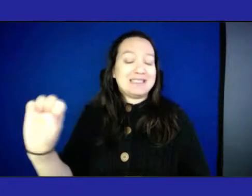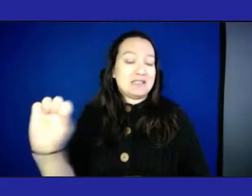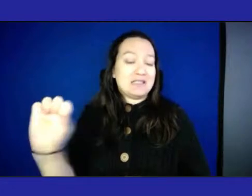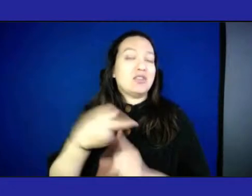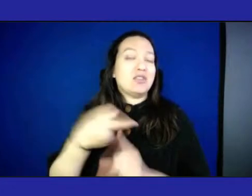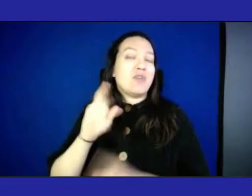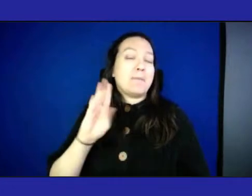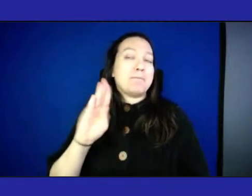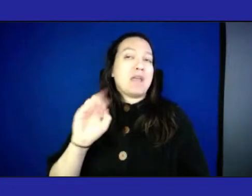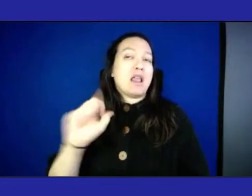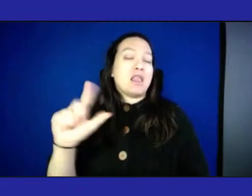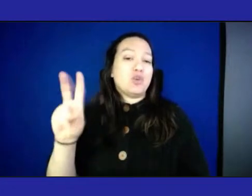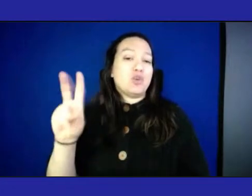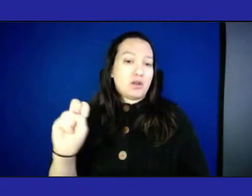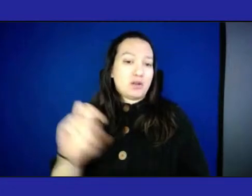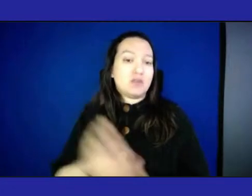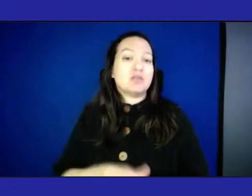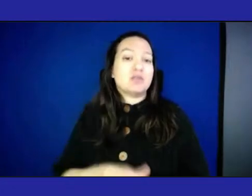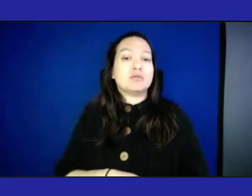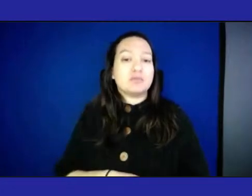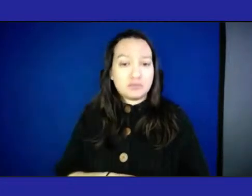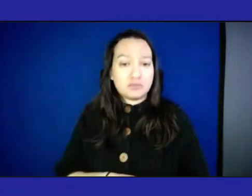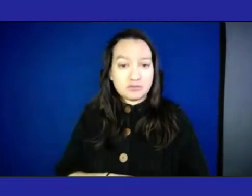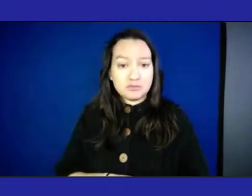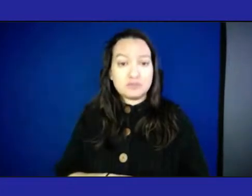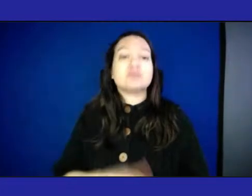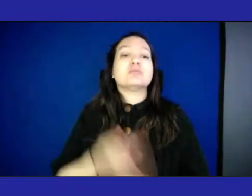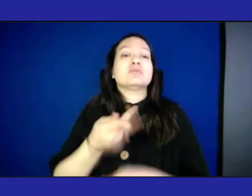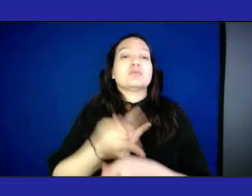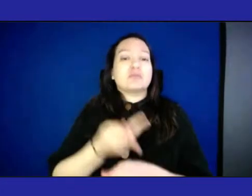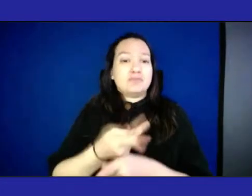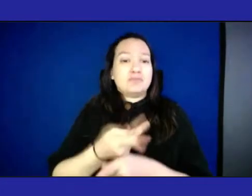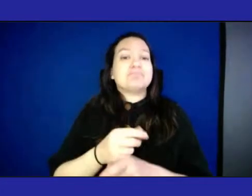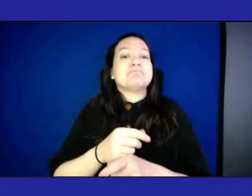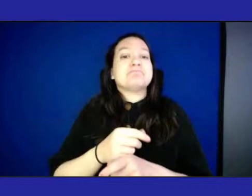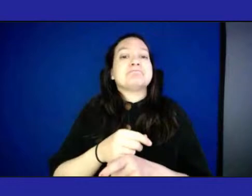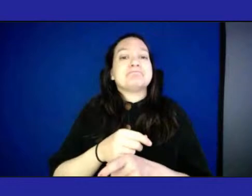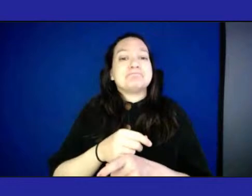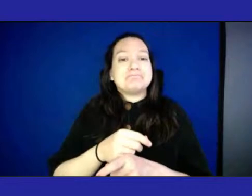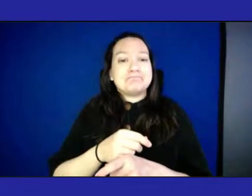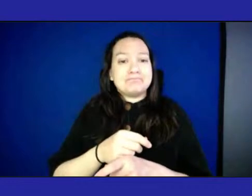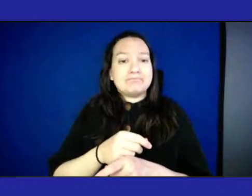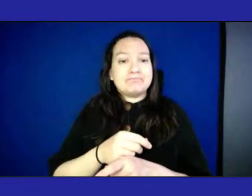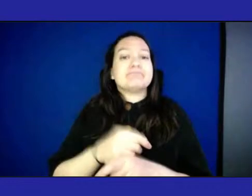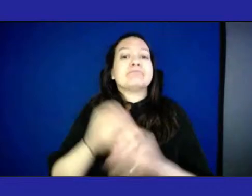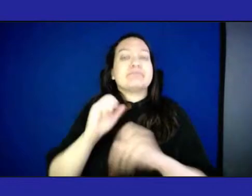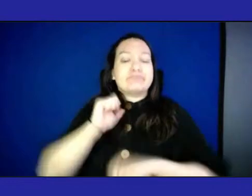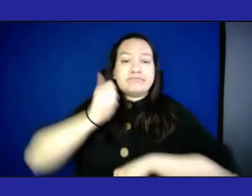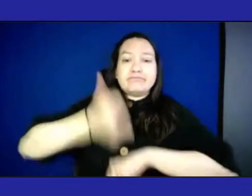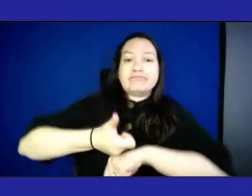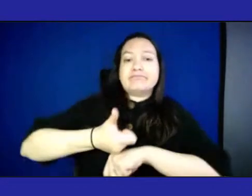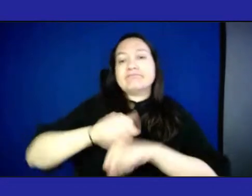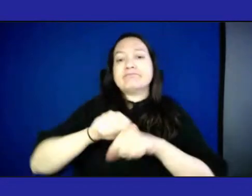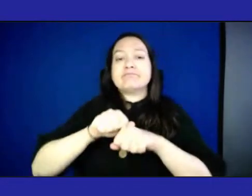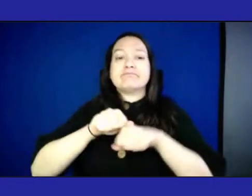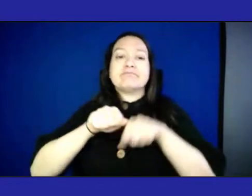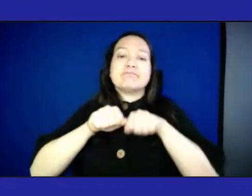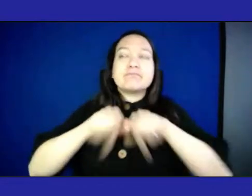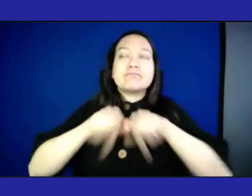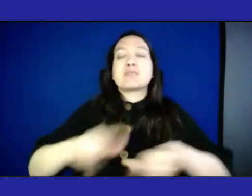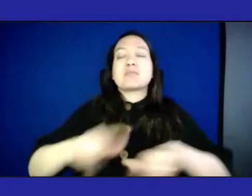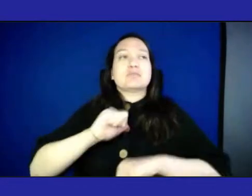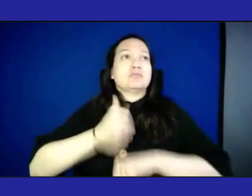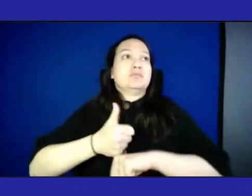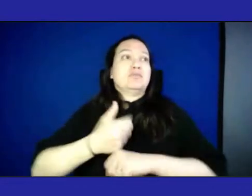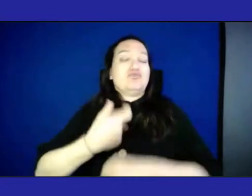Next slide. The care delivery model is in implementation mode this year. The most recent ones